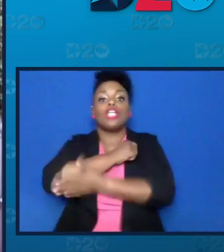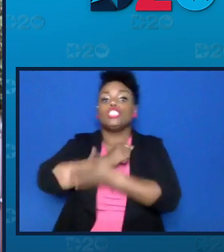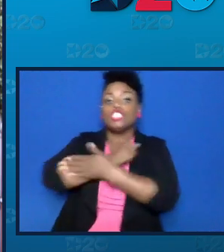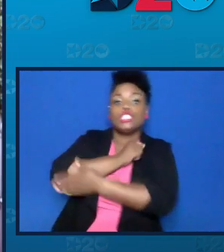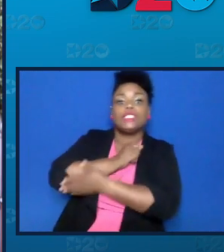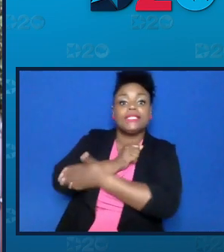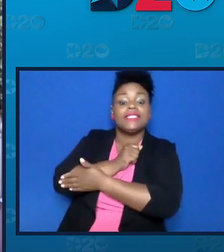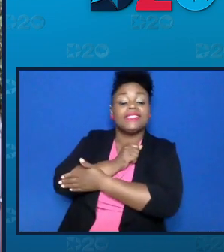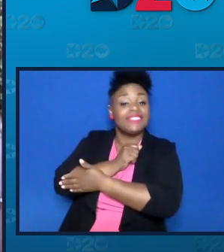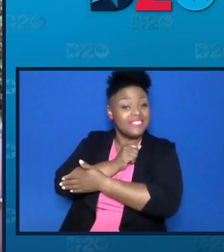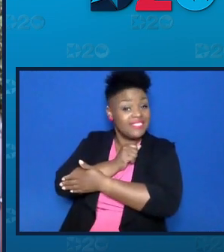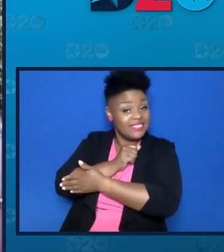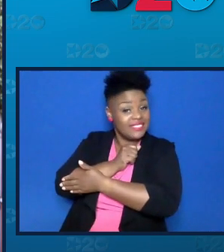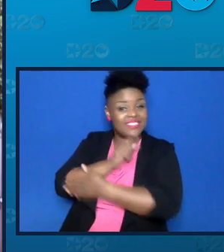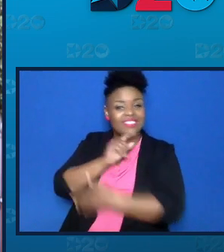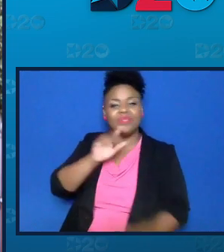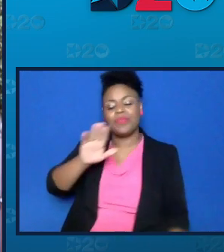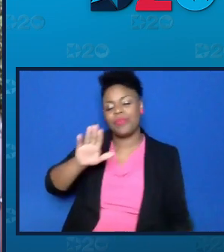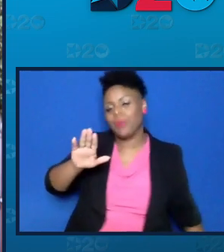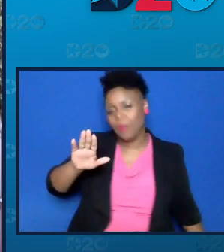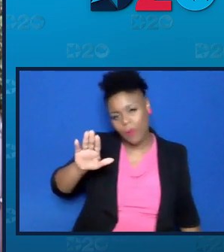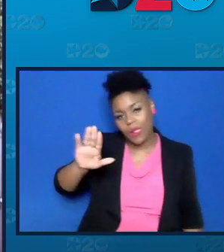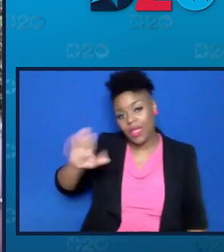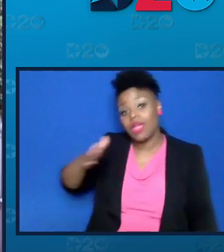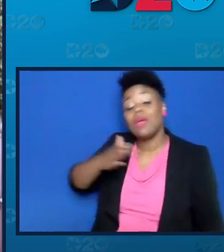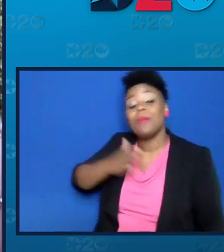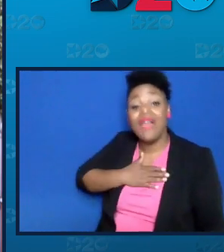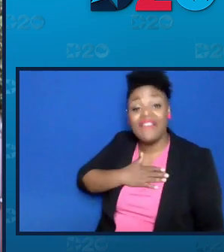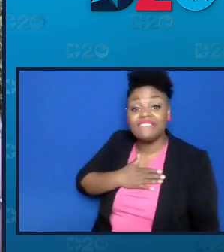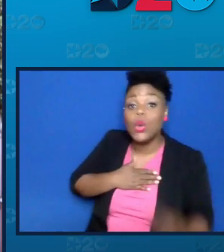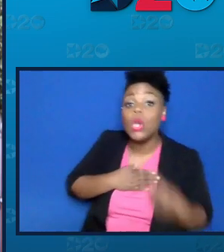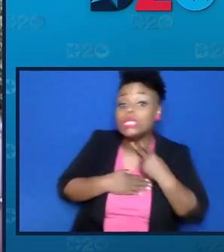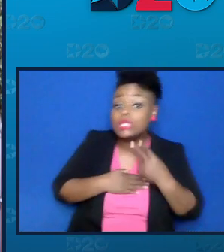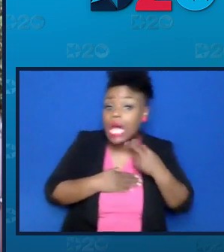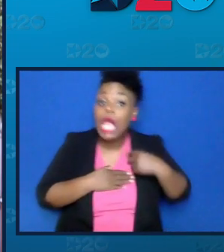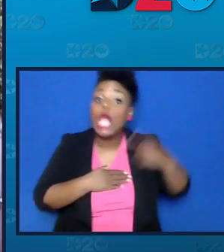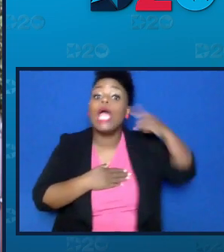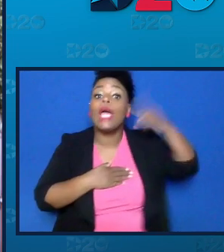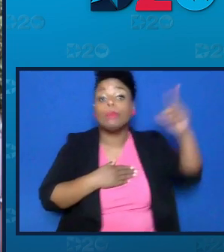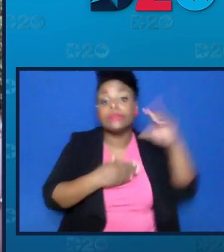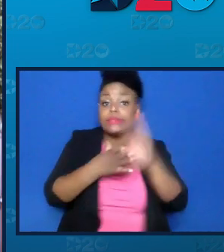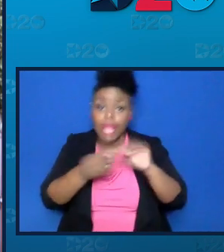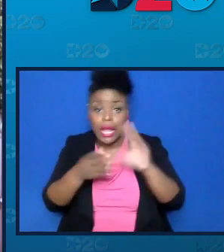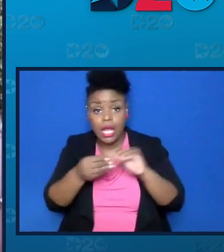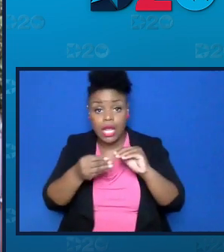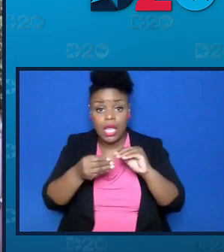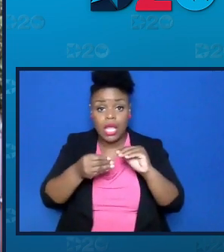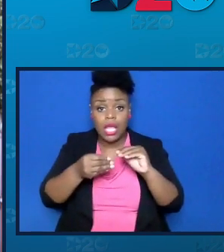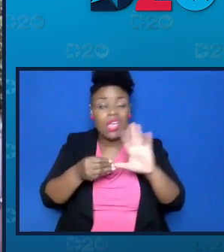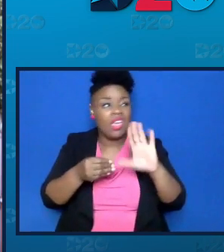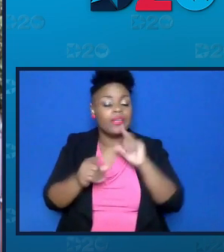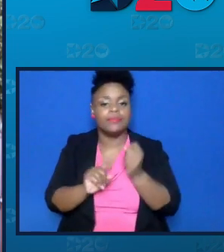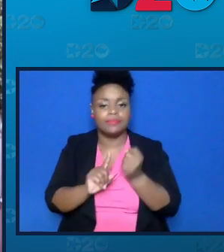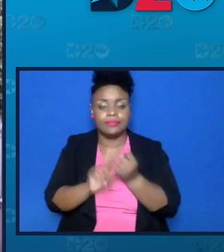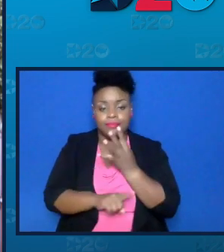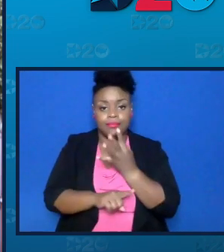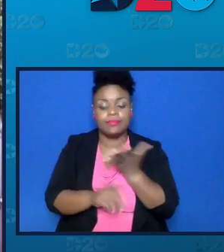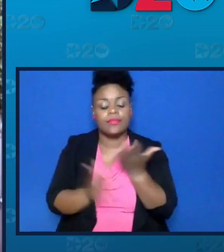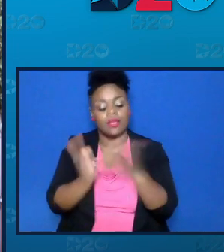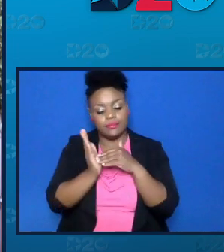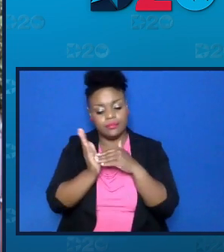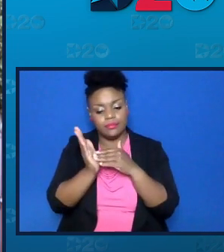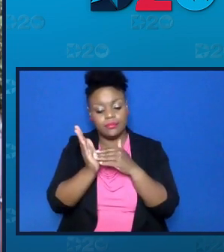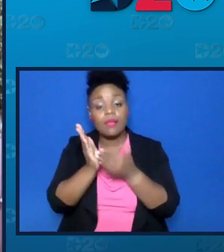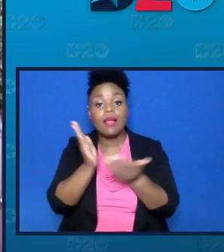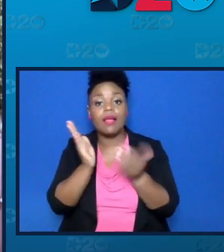words. I've heard Donald Trump say some pretty unhinged things. I've heard them over and over and over again.